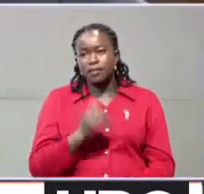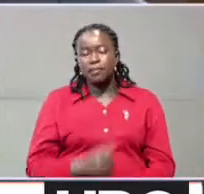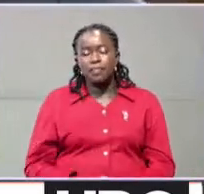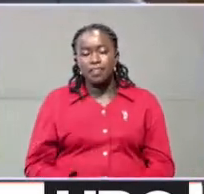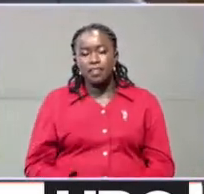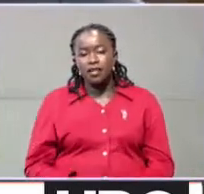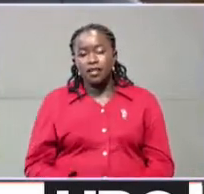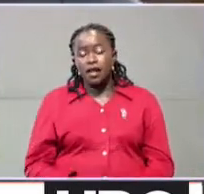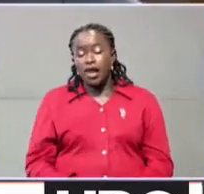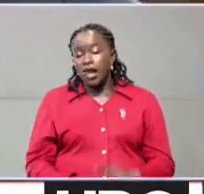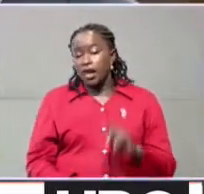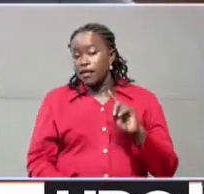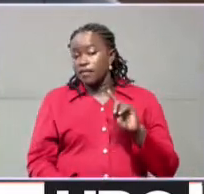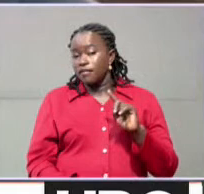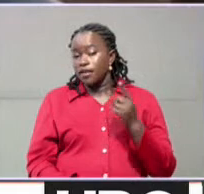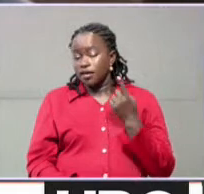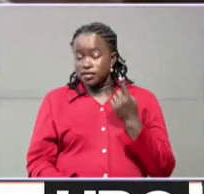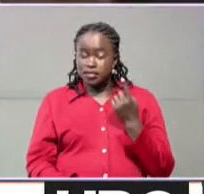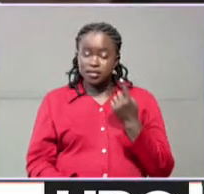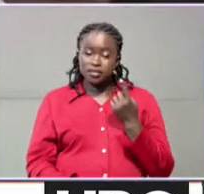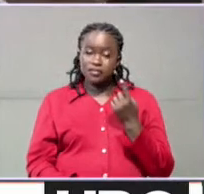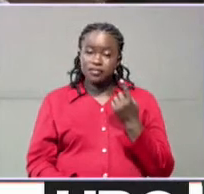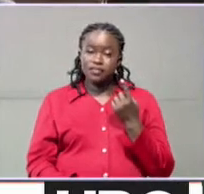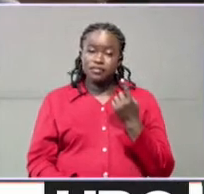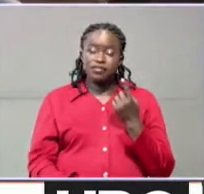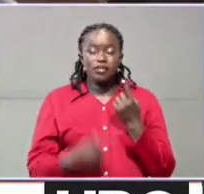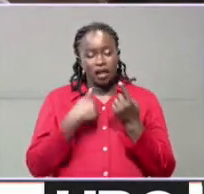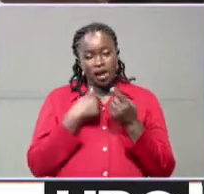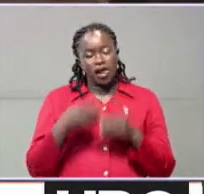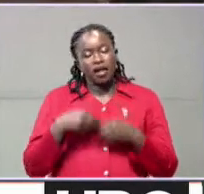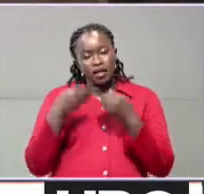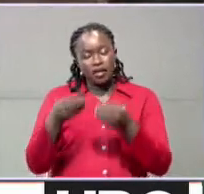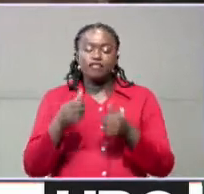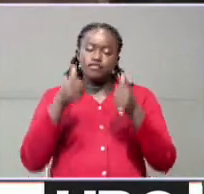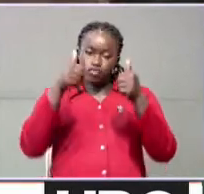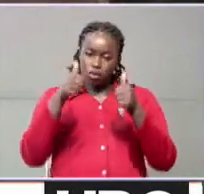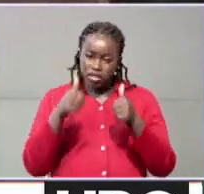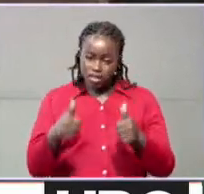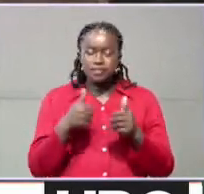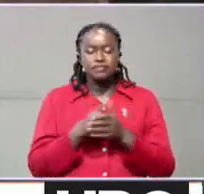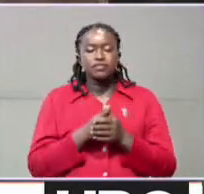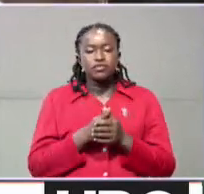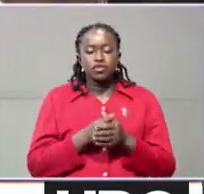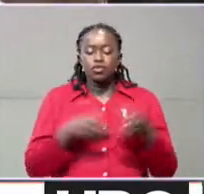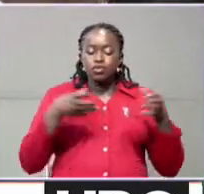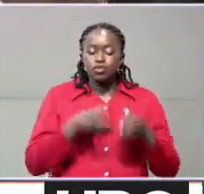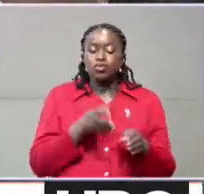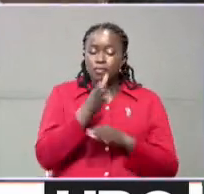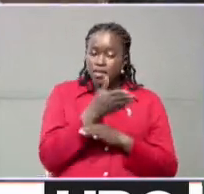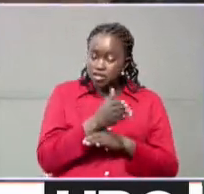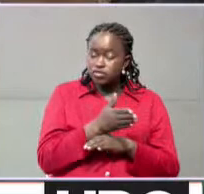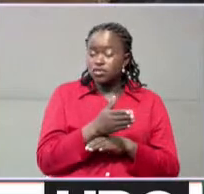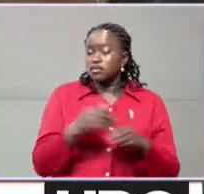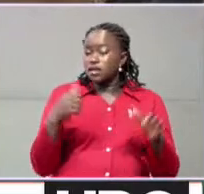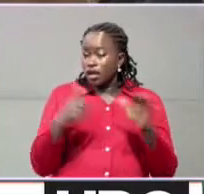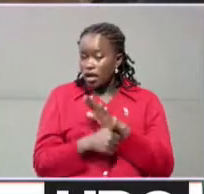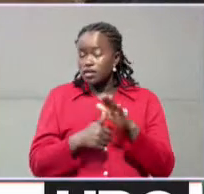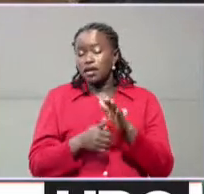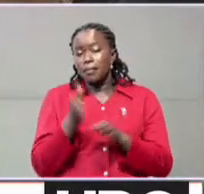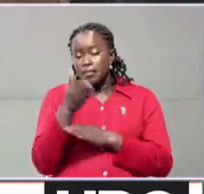first of all i gave notice that the ministers from the minister of health